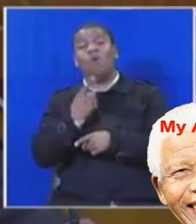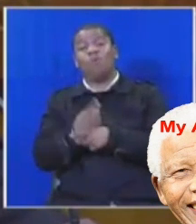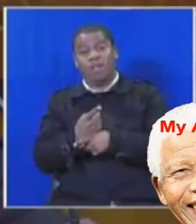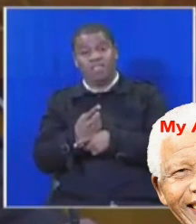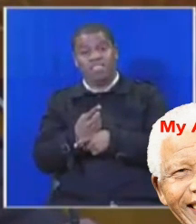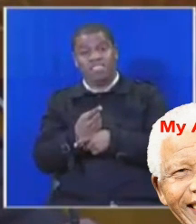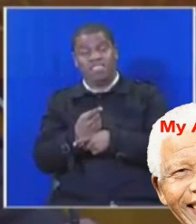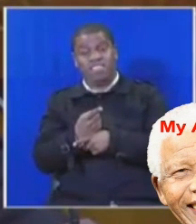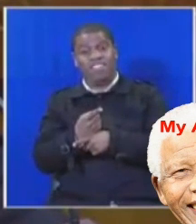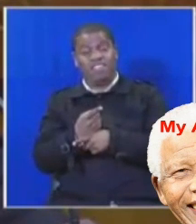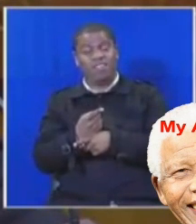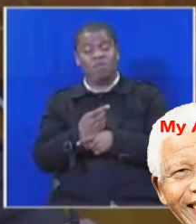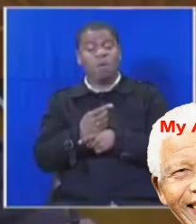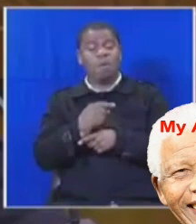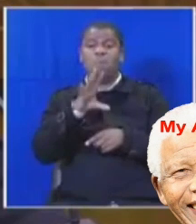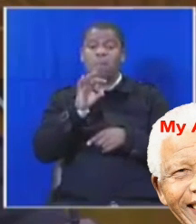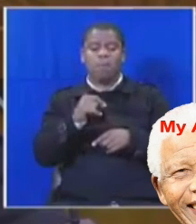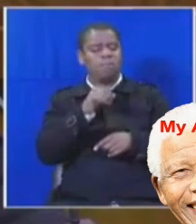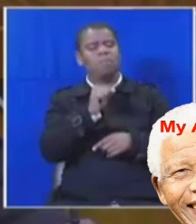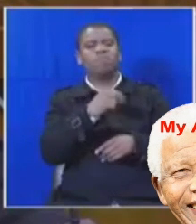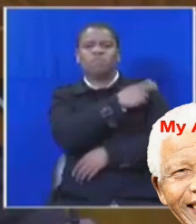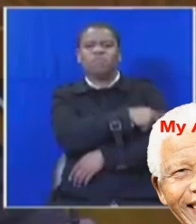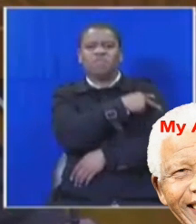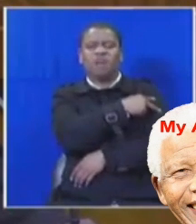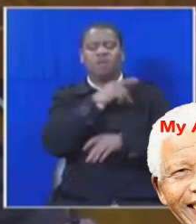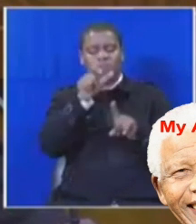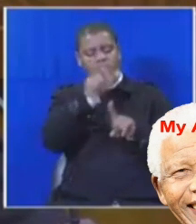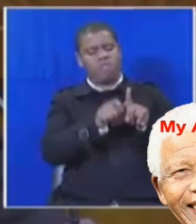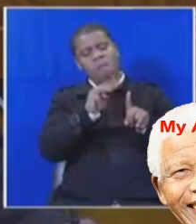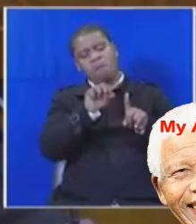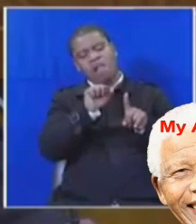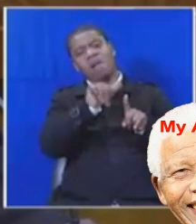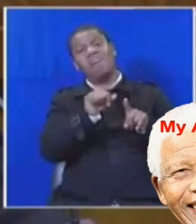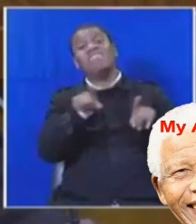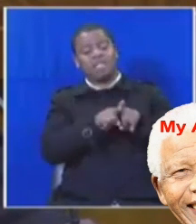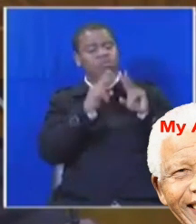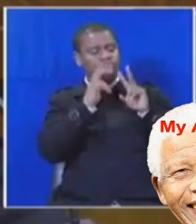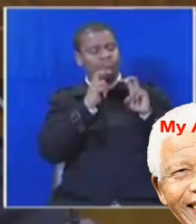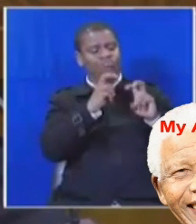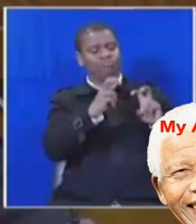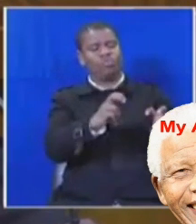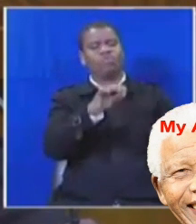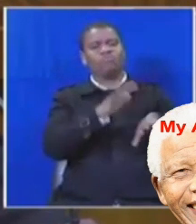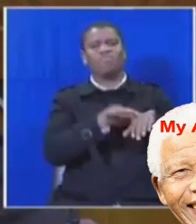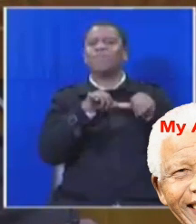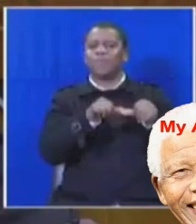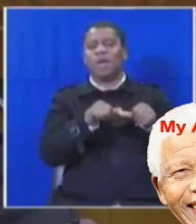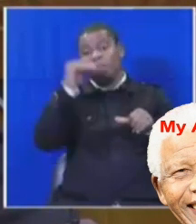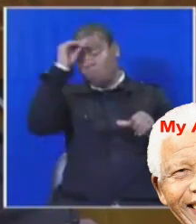fraud against top EFF officials, including the leader, Mr. Malema, and his deputy, Floyd Shivambu.